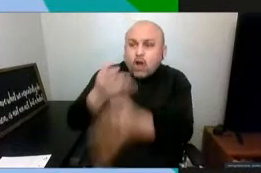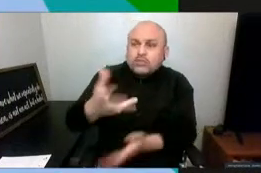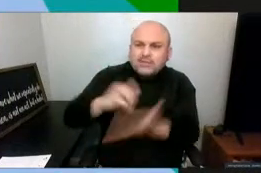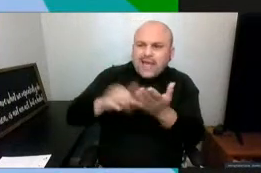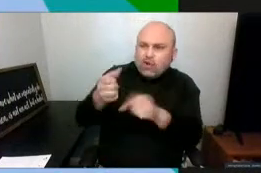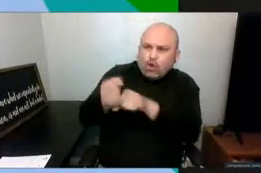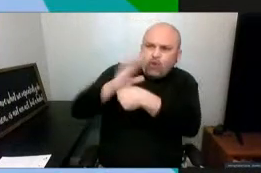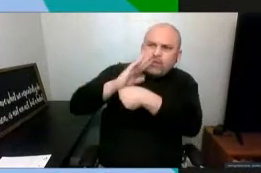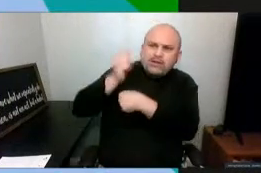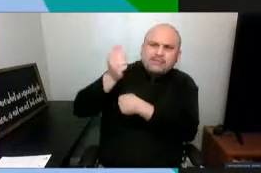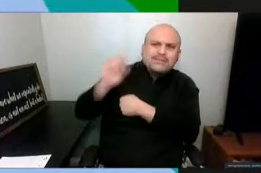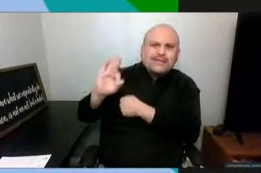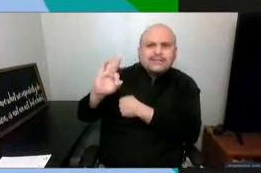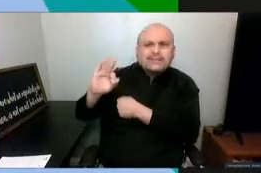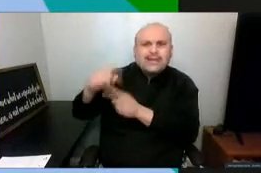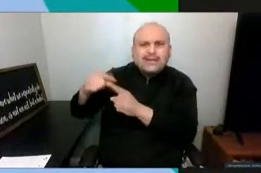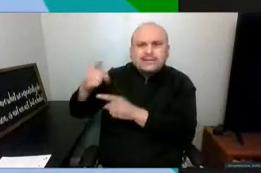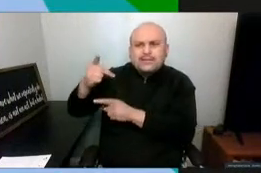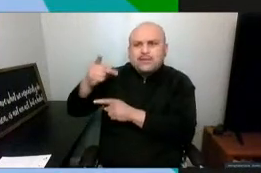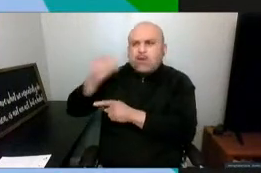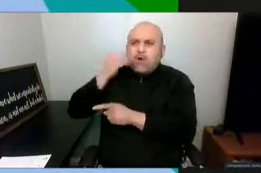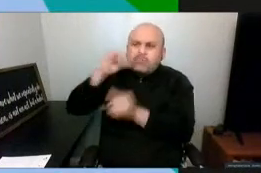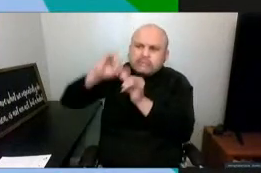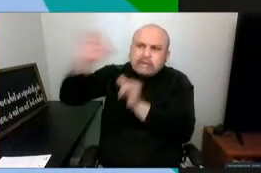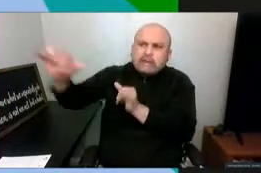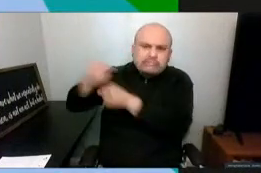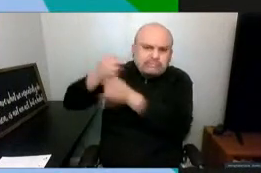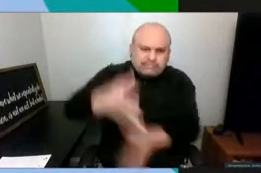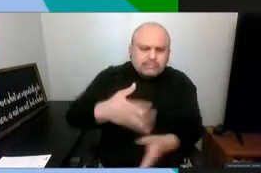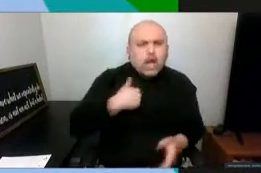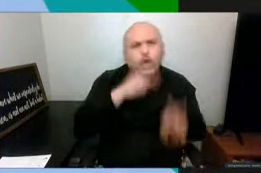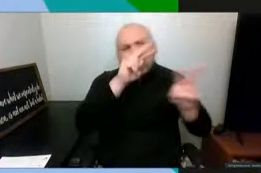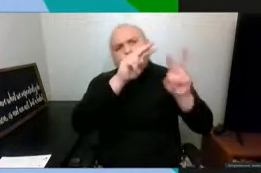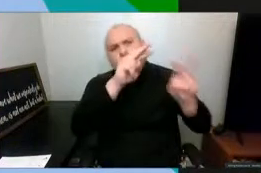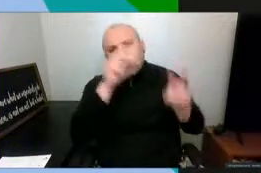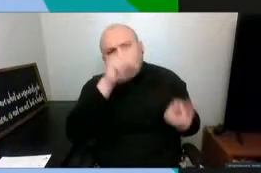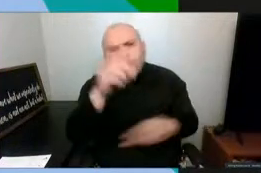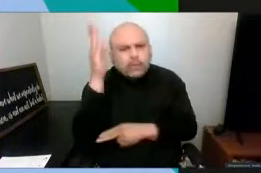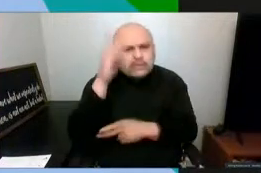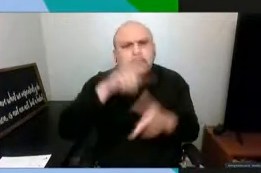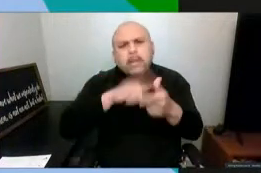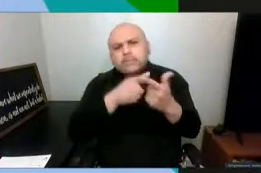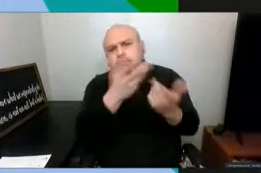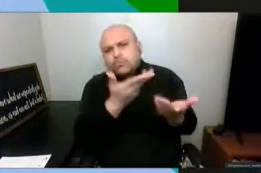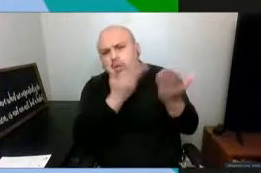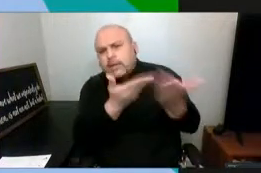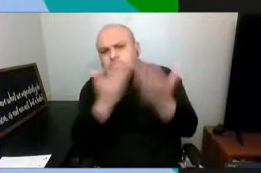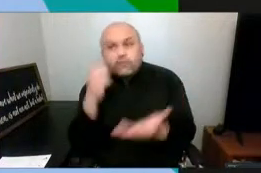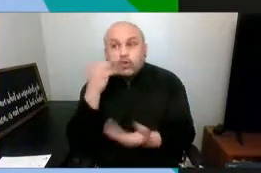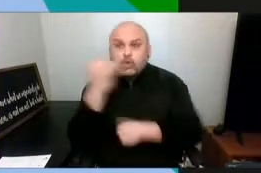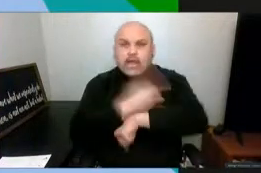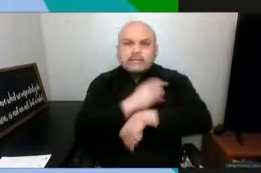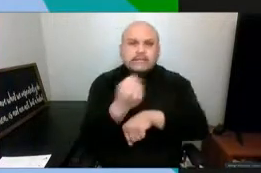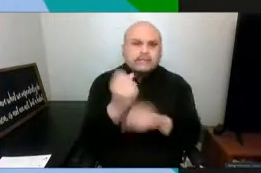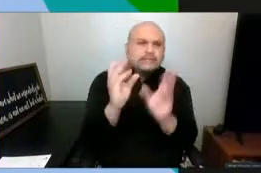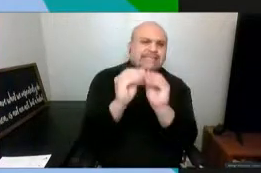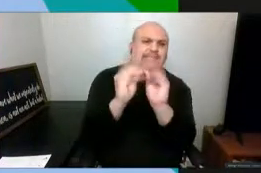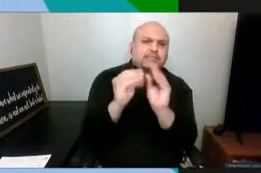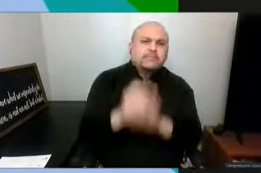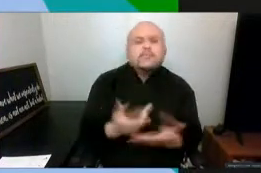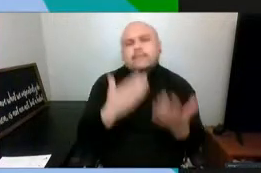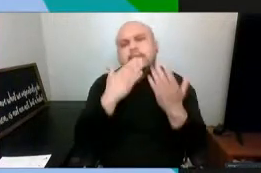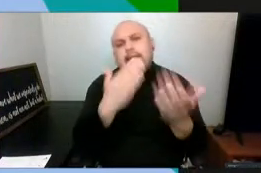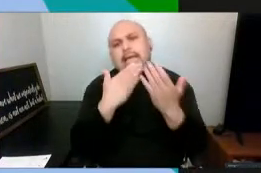pandemic. I look forward to the presentations and recommendations from today's meeting. Thank you, Madam Chair.